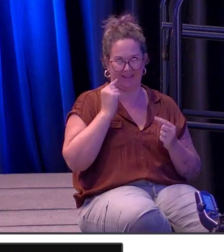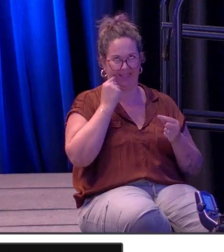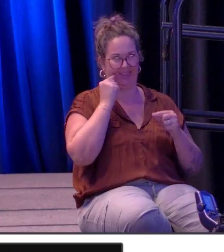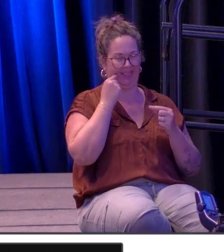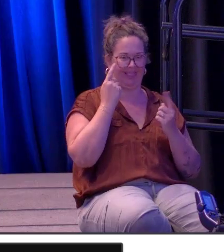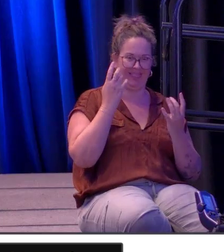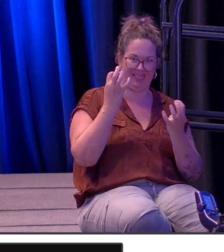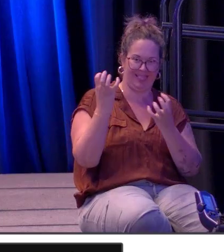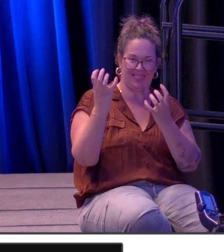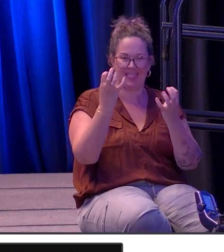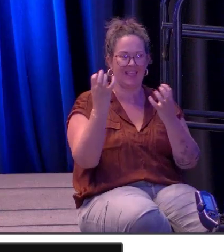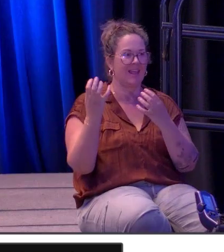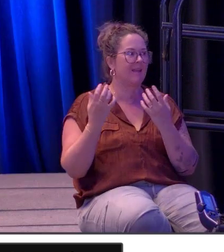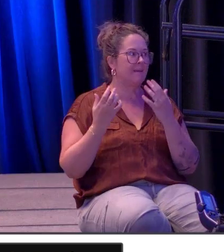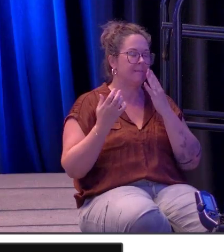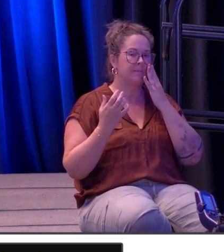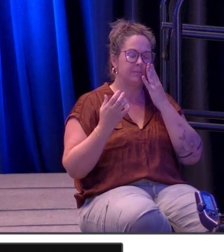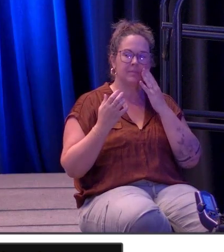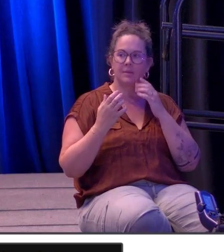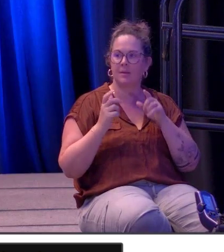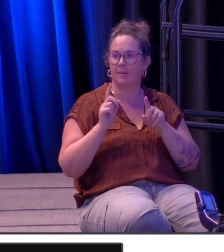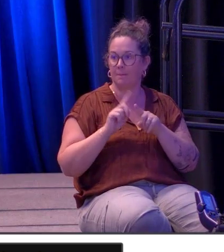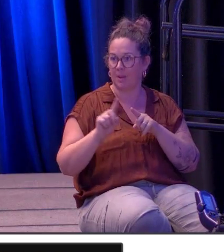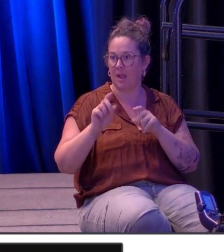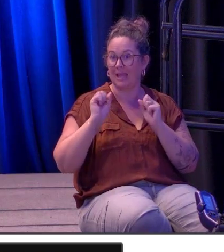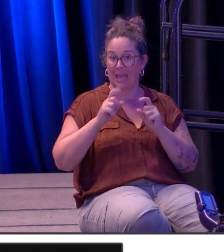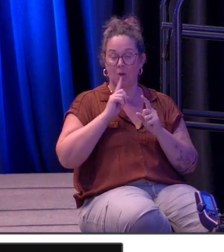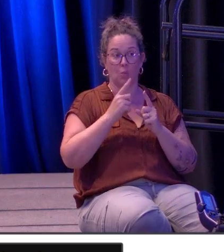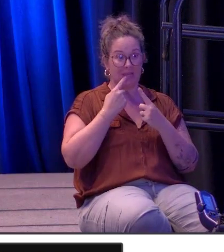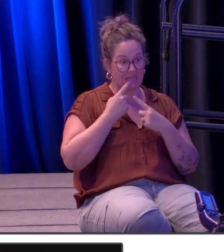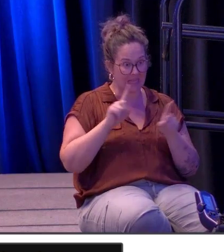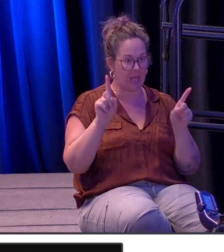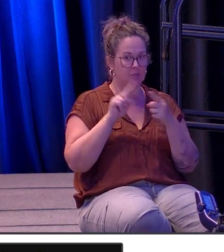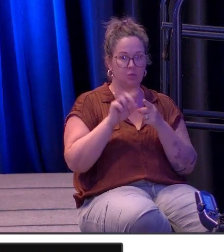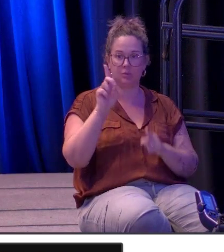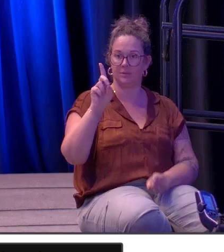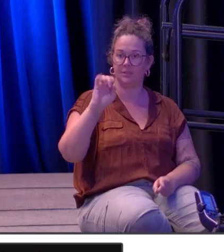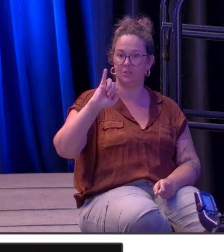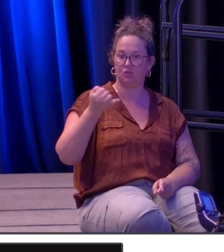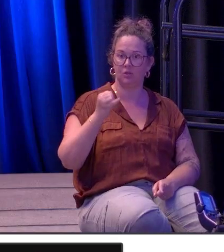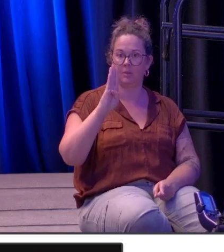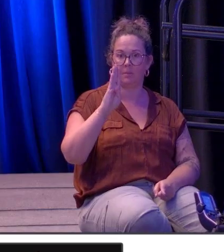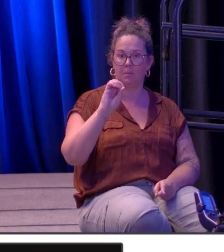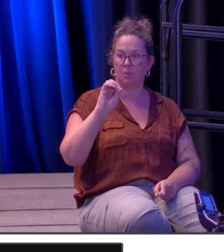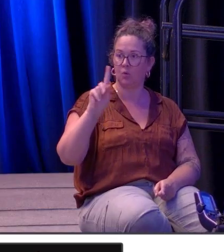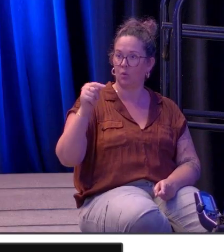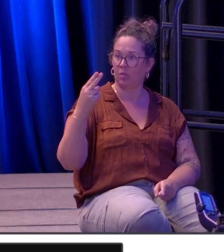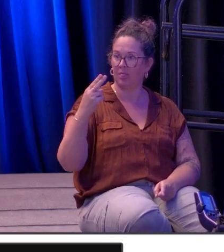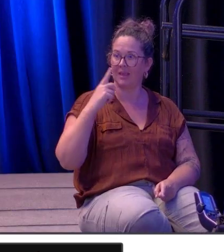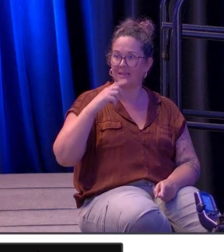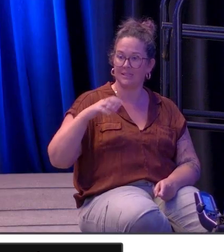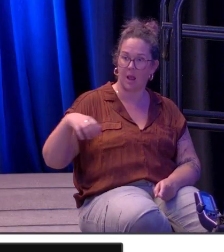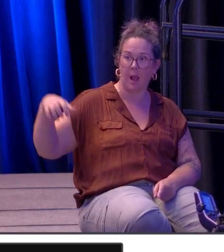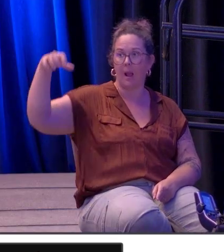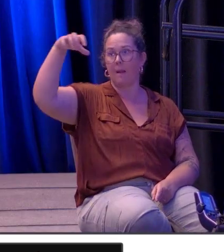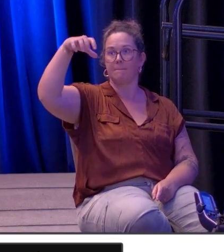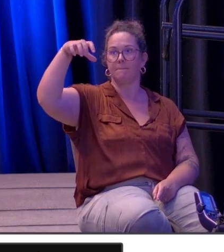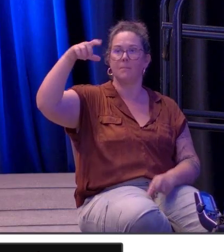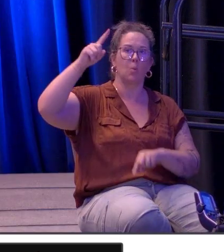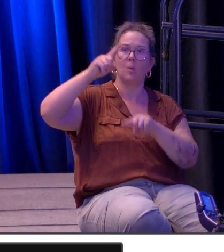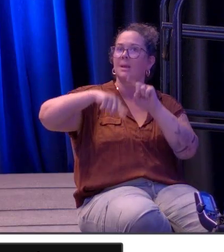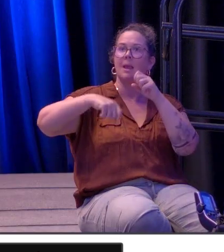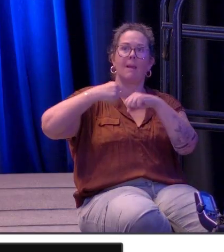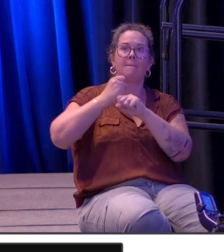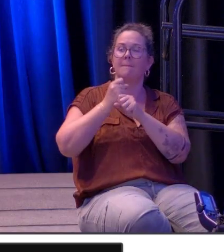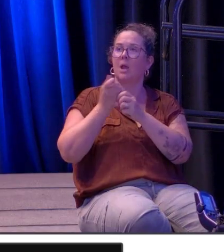but can we even get to the damn DJ booth? Is the DJ booth up on a pedestal that we can't make a